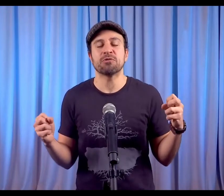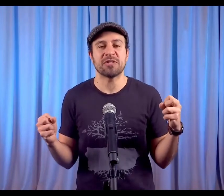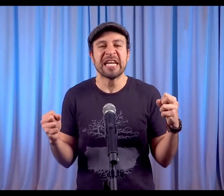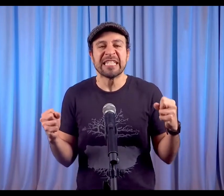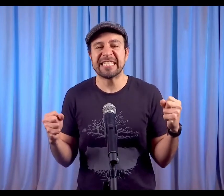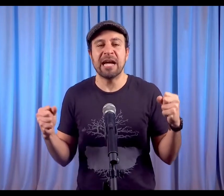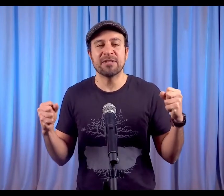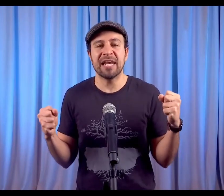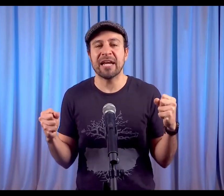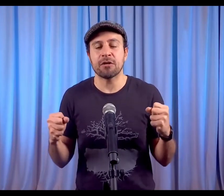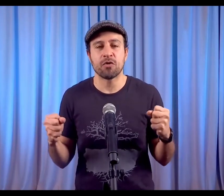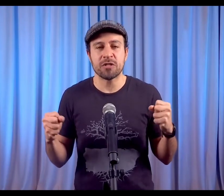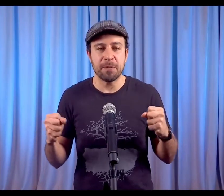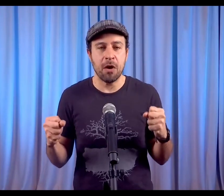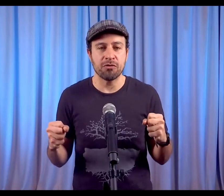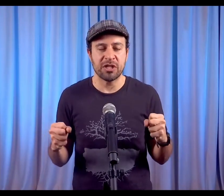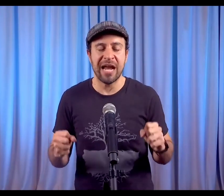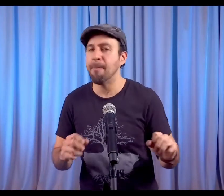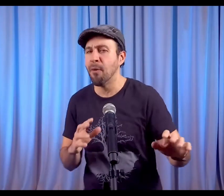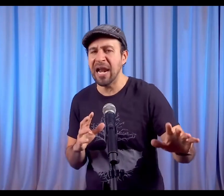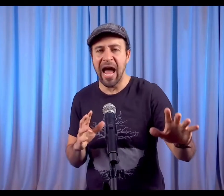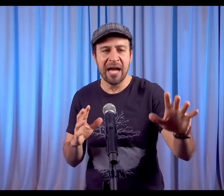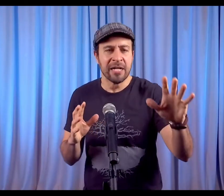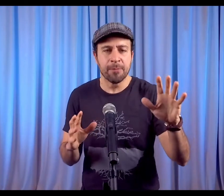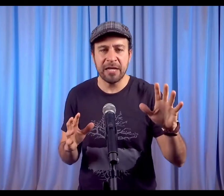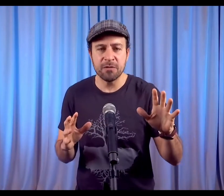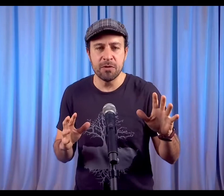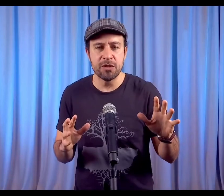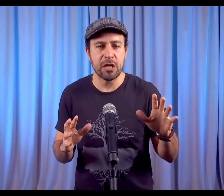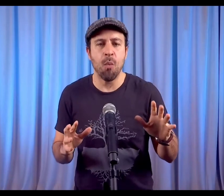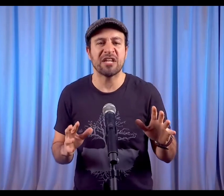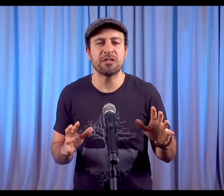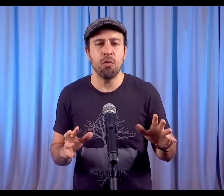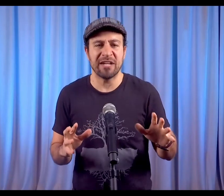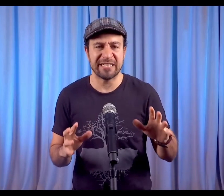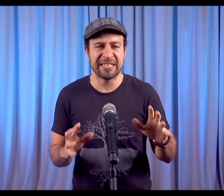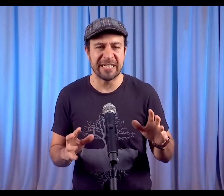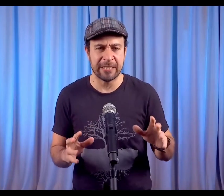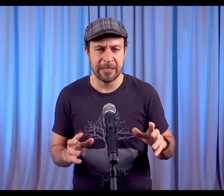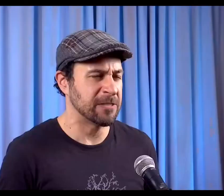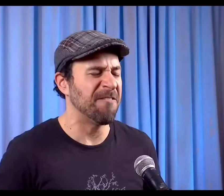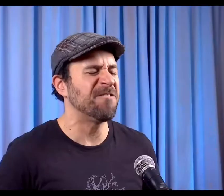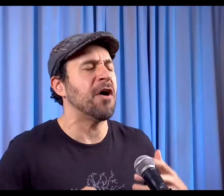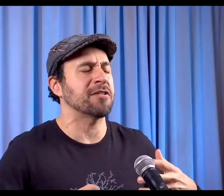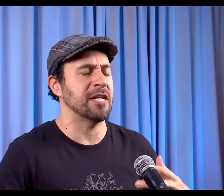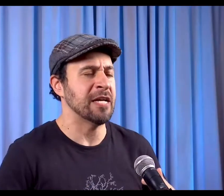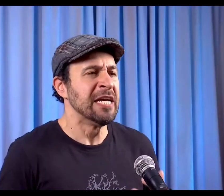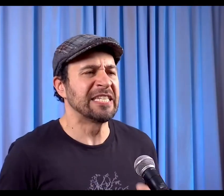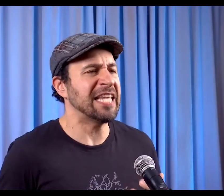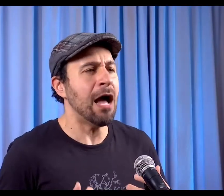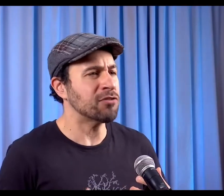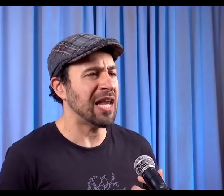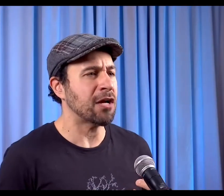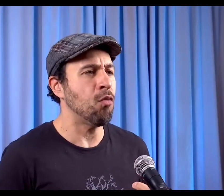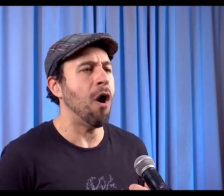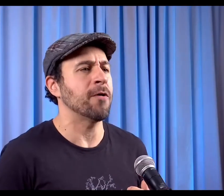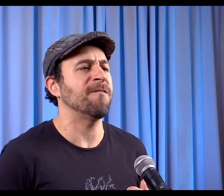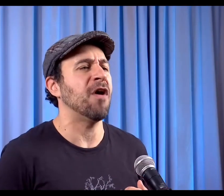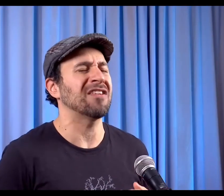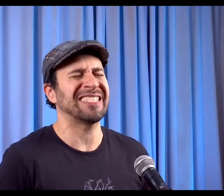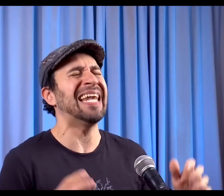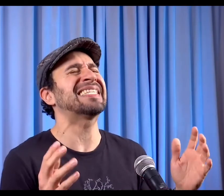The sizzles sounded like a crispy ocean. Abuela plays music while she washes dishes. The faucet sounds